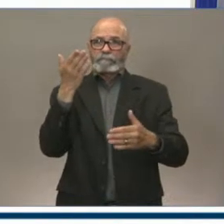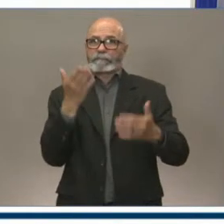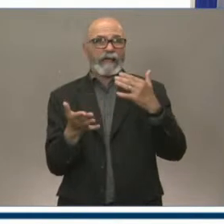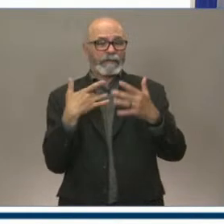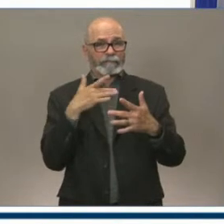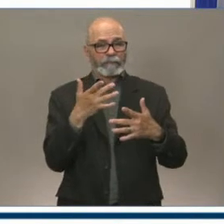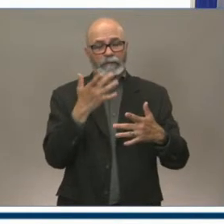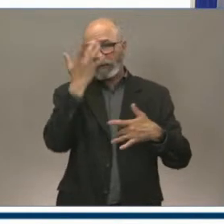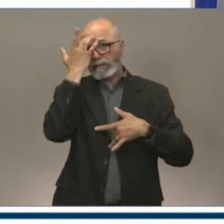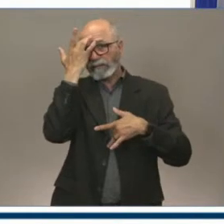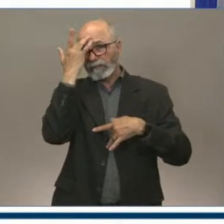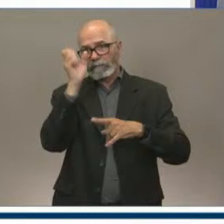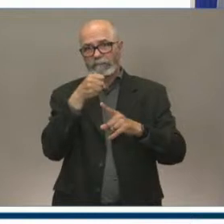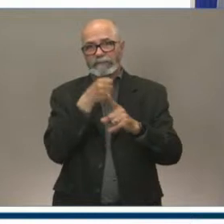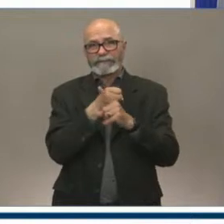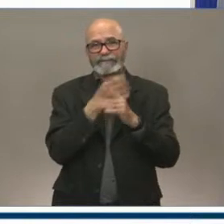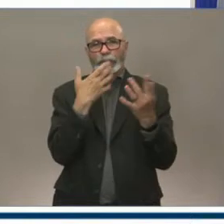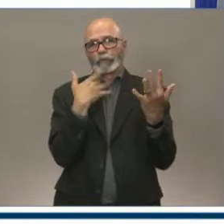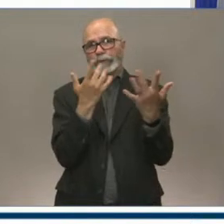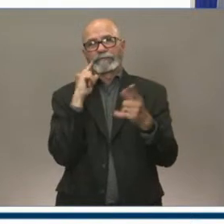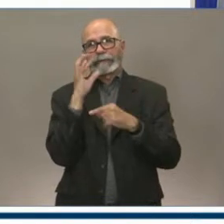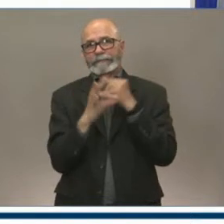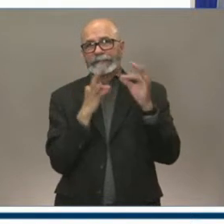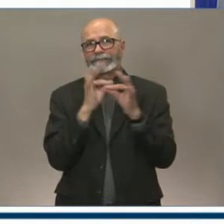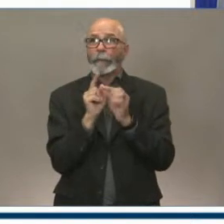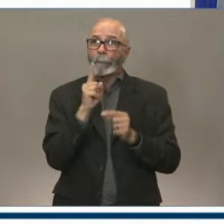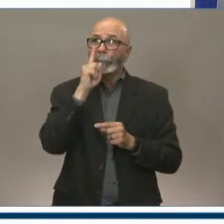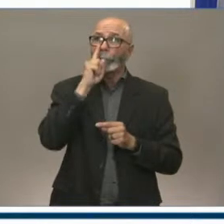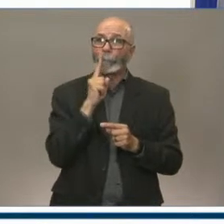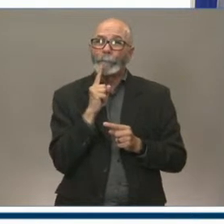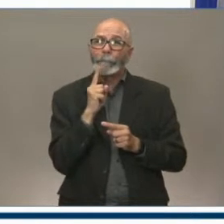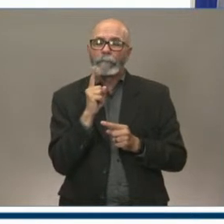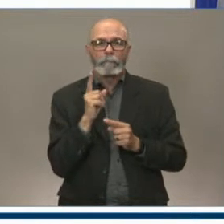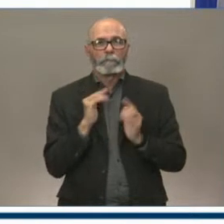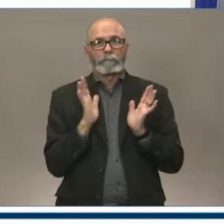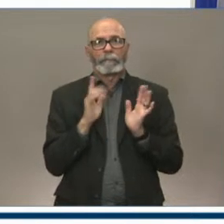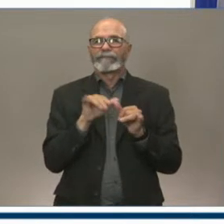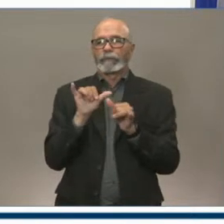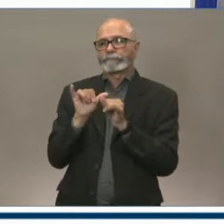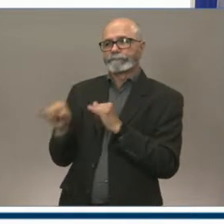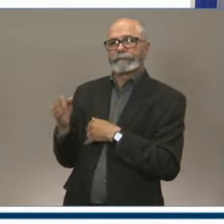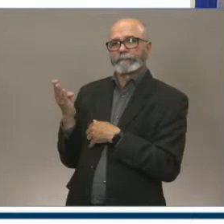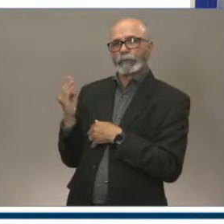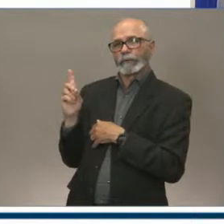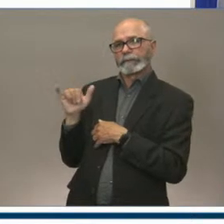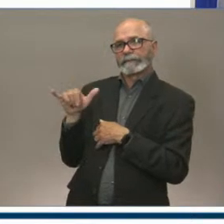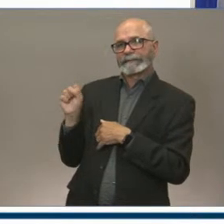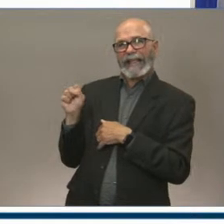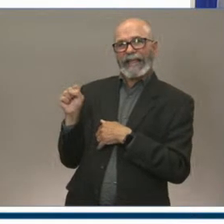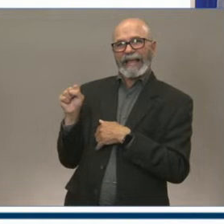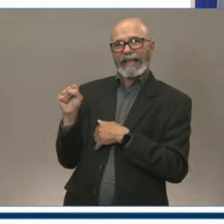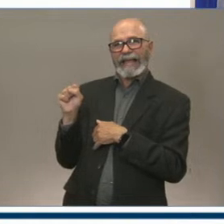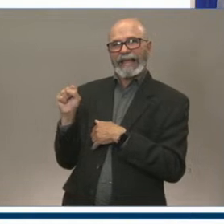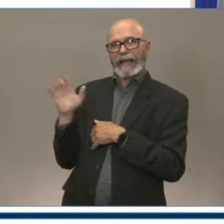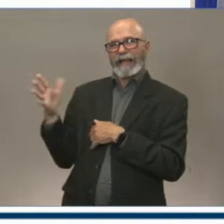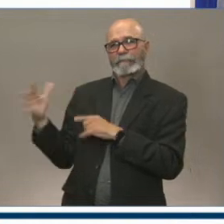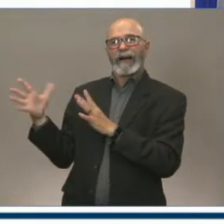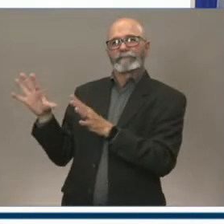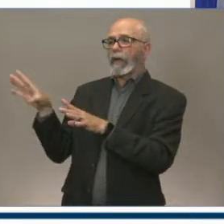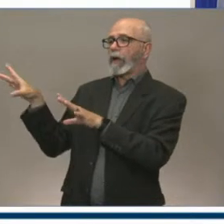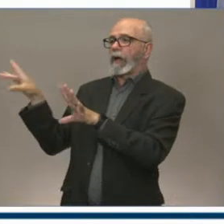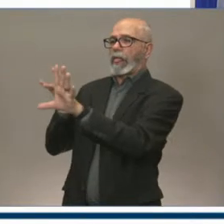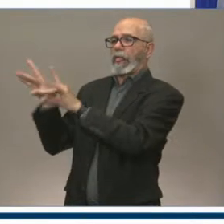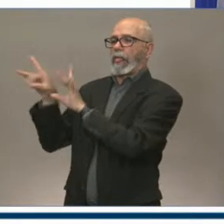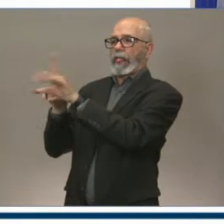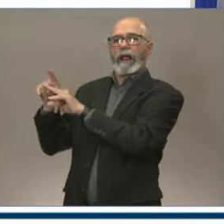on a COVID test, or they're asymptomatic and they have to isolate because they were exposed. So it's 168 employees. How